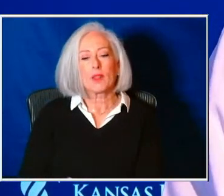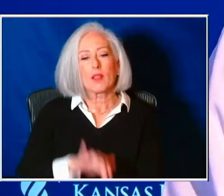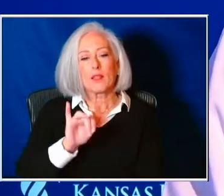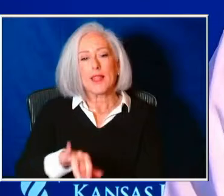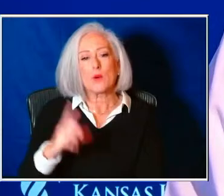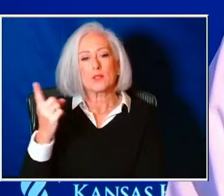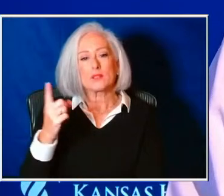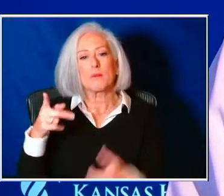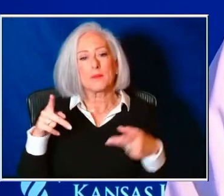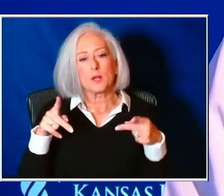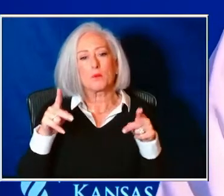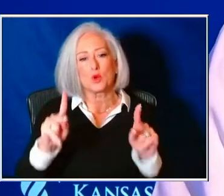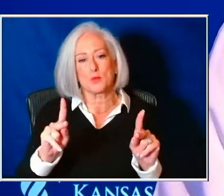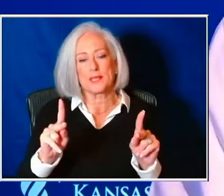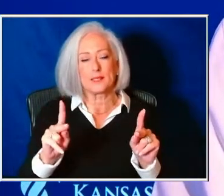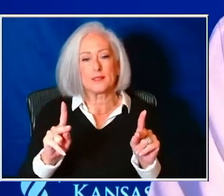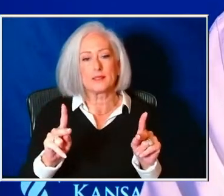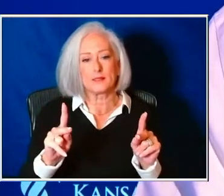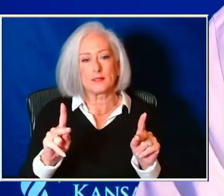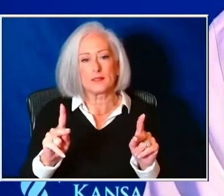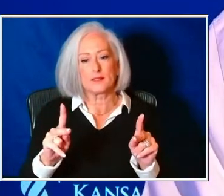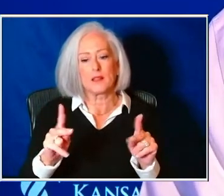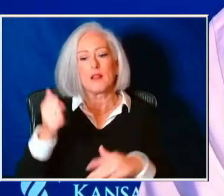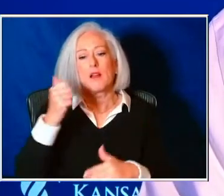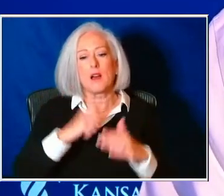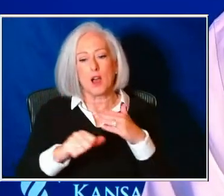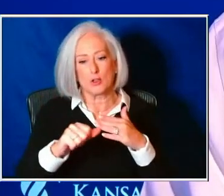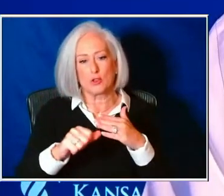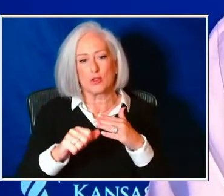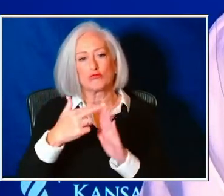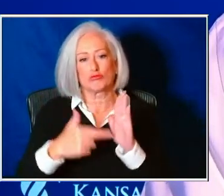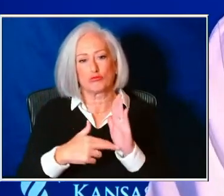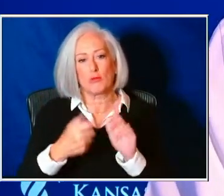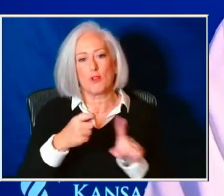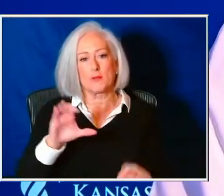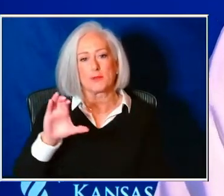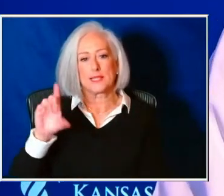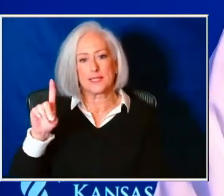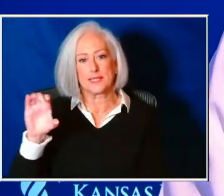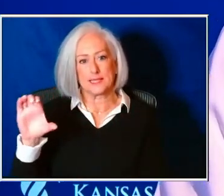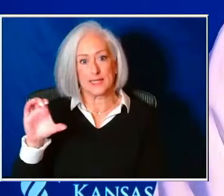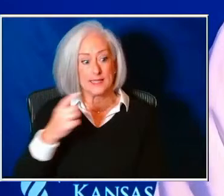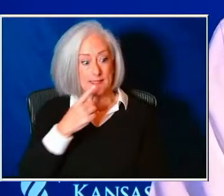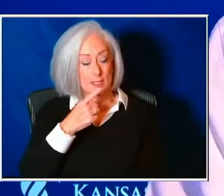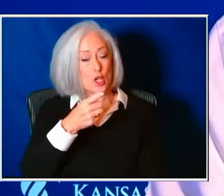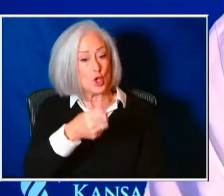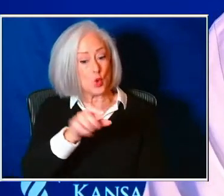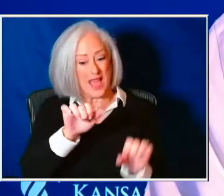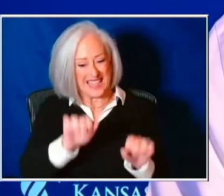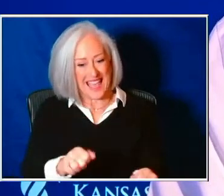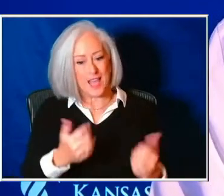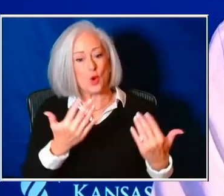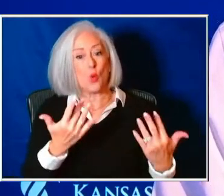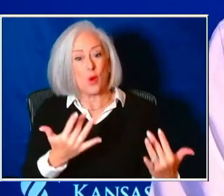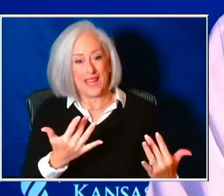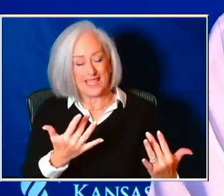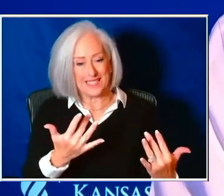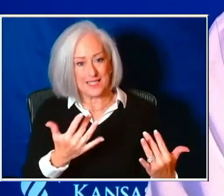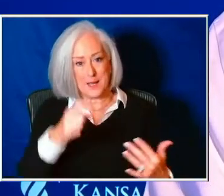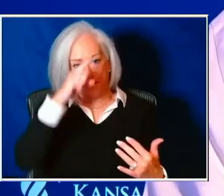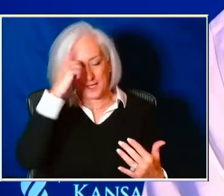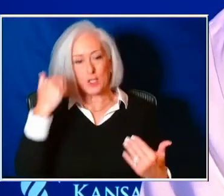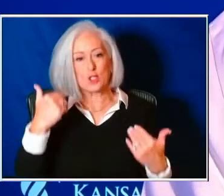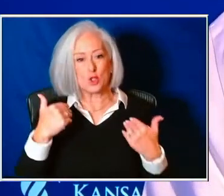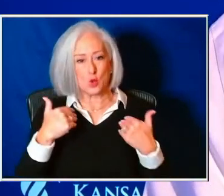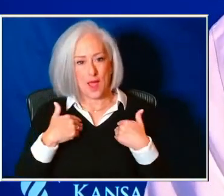allowed or under some guidance with the CDC saying you are able to wait because you do have that natural boost of immunity when